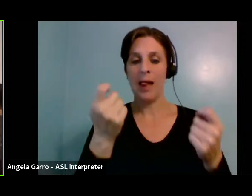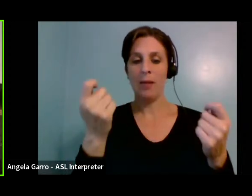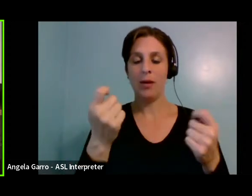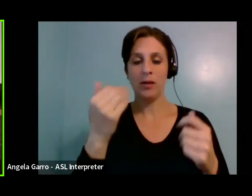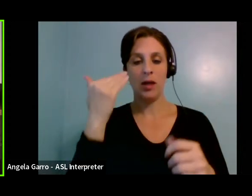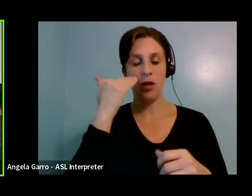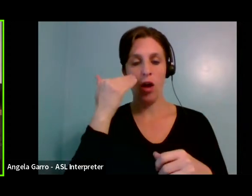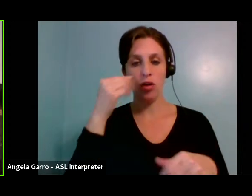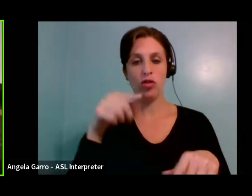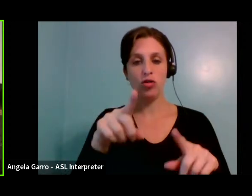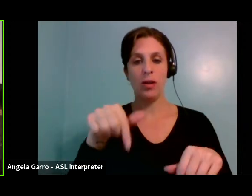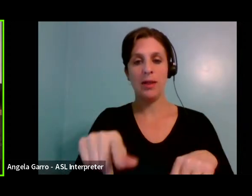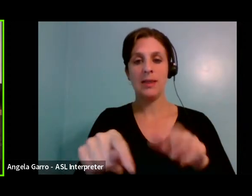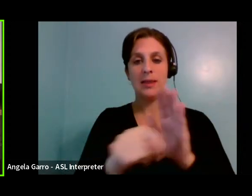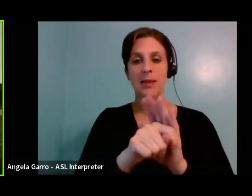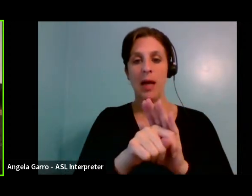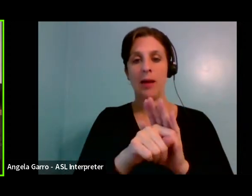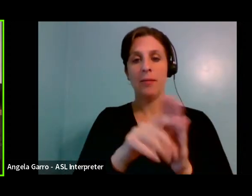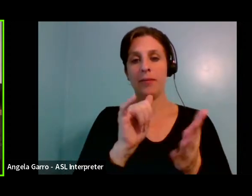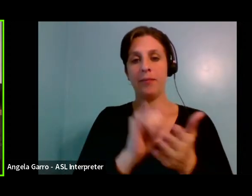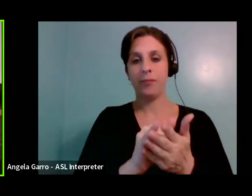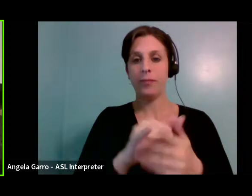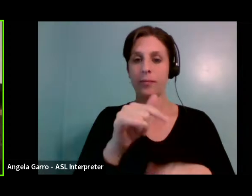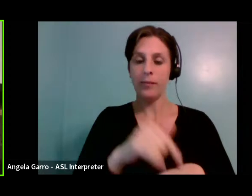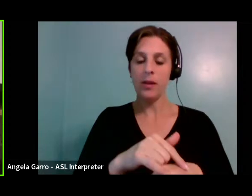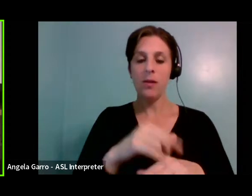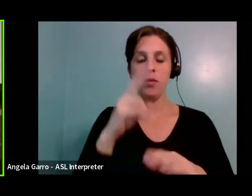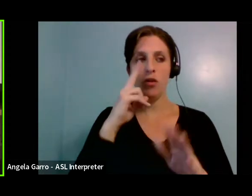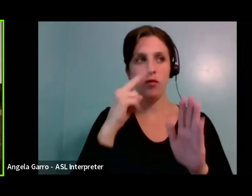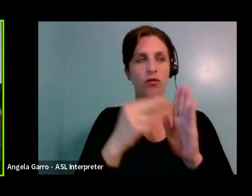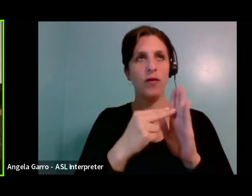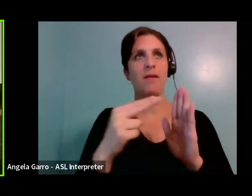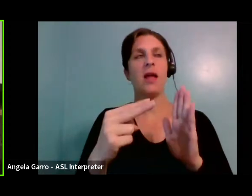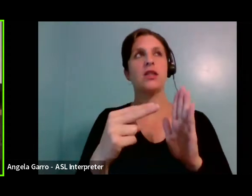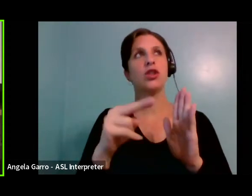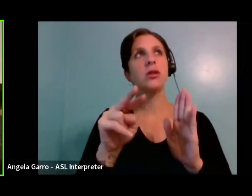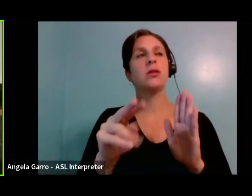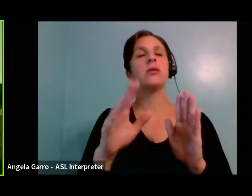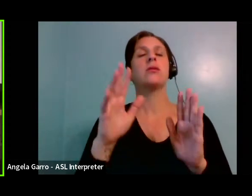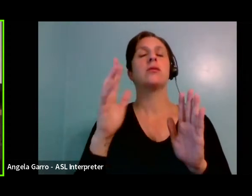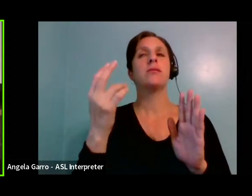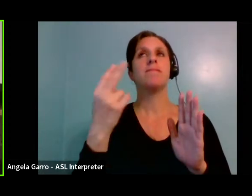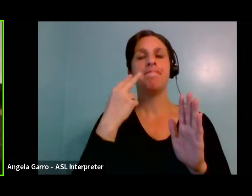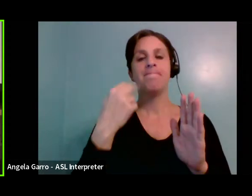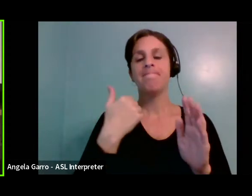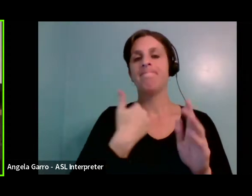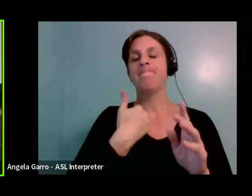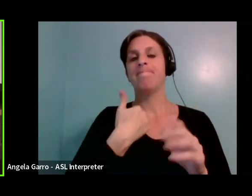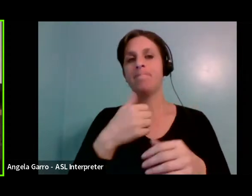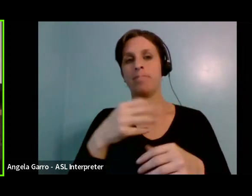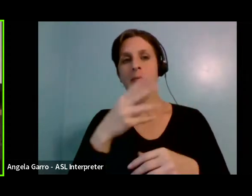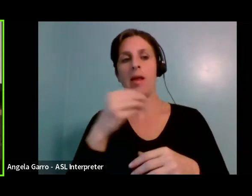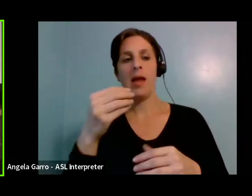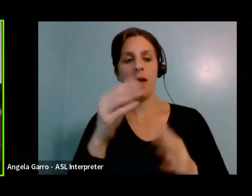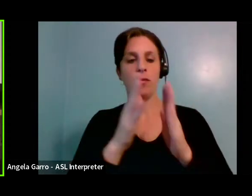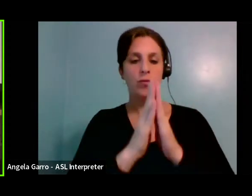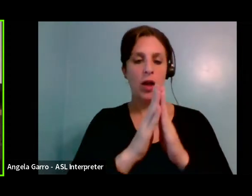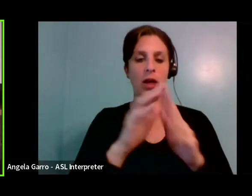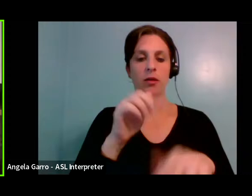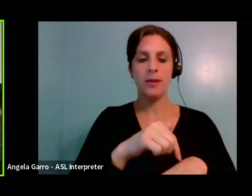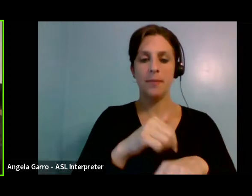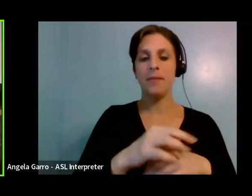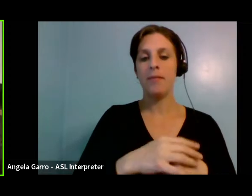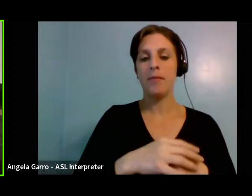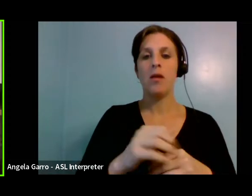Acknowledging during this time that's a time of reflection and a time of prayer. Just all of the young people, the